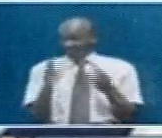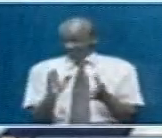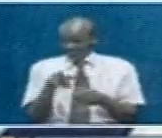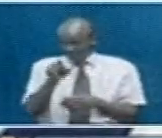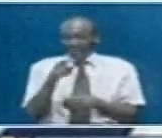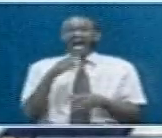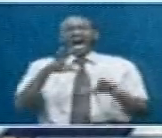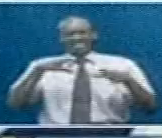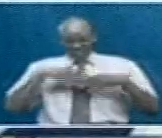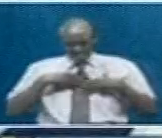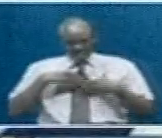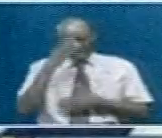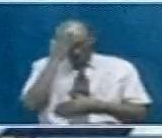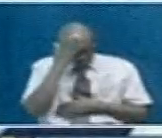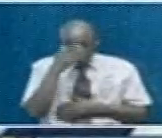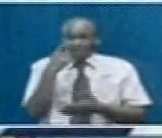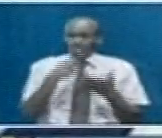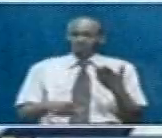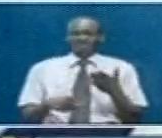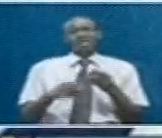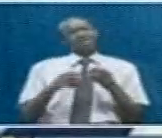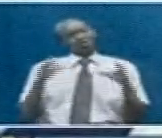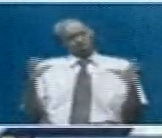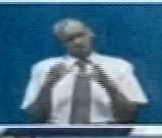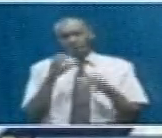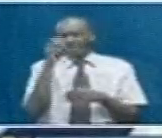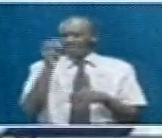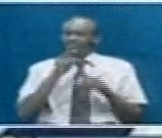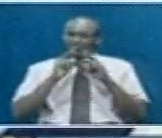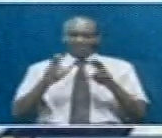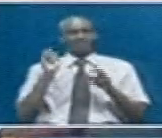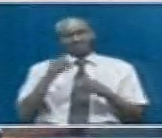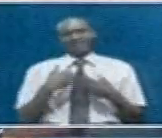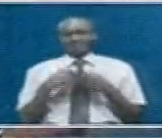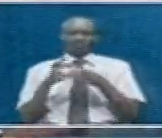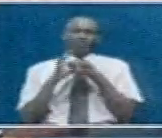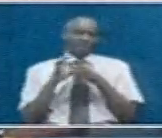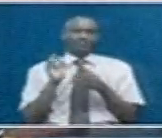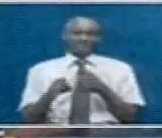has embraced his nomination and called for party unity.